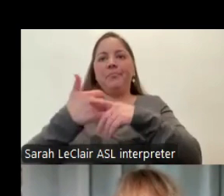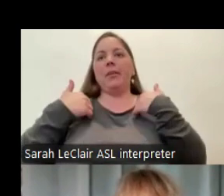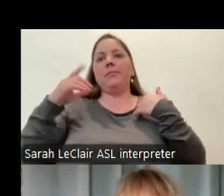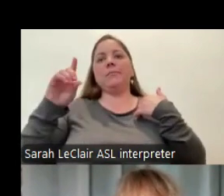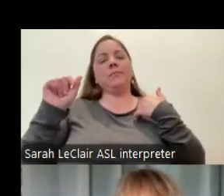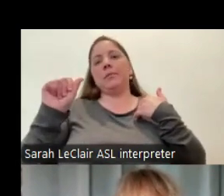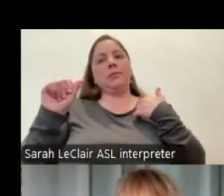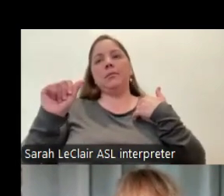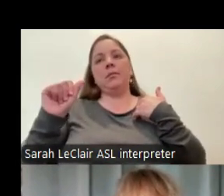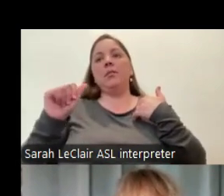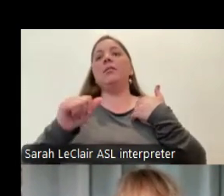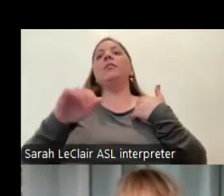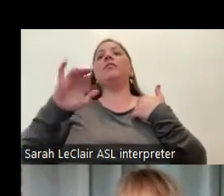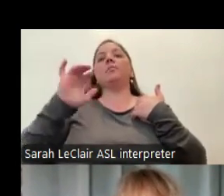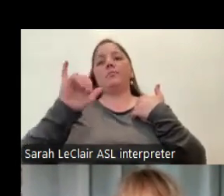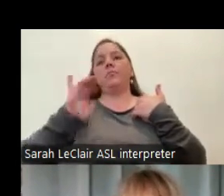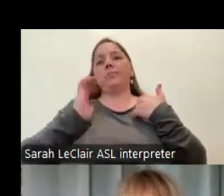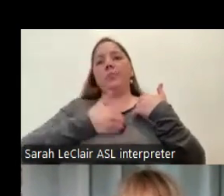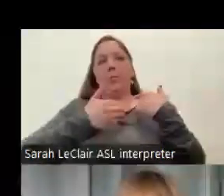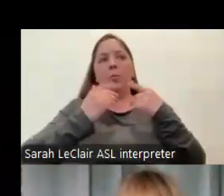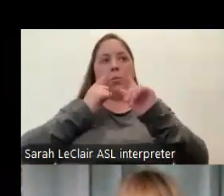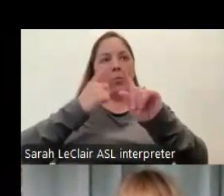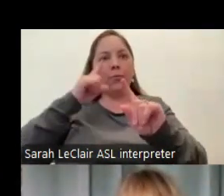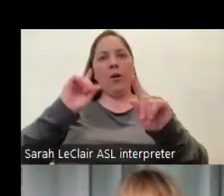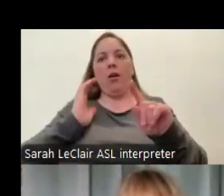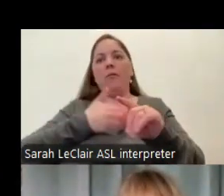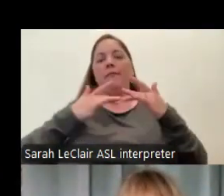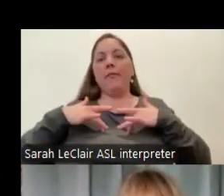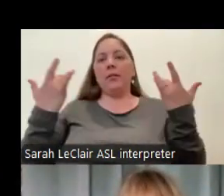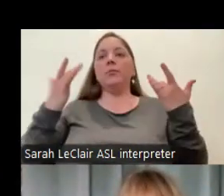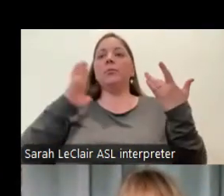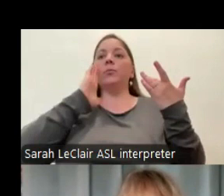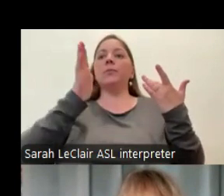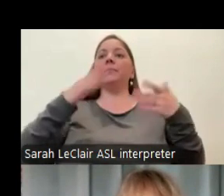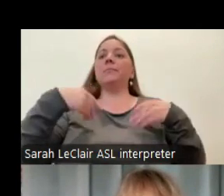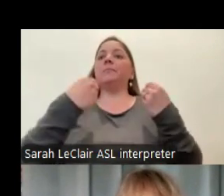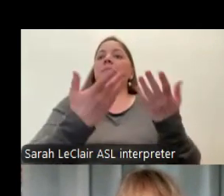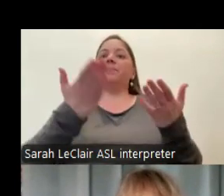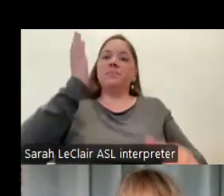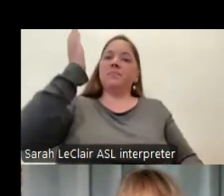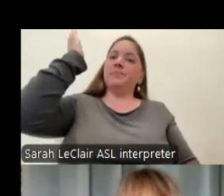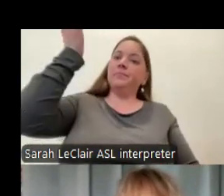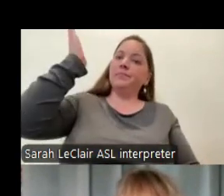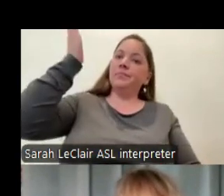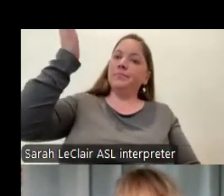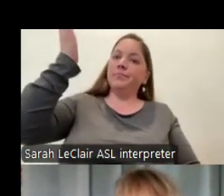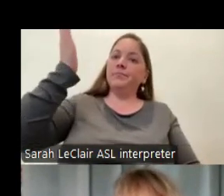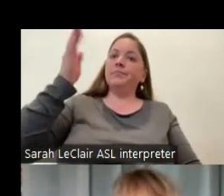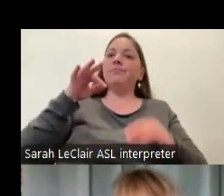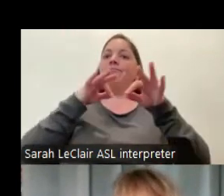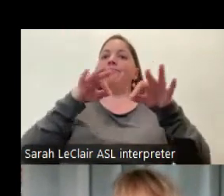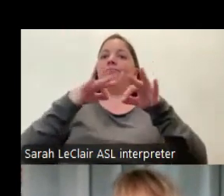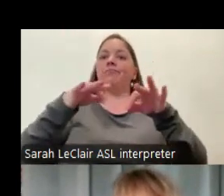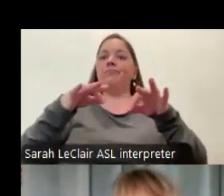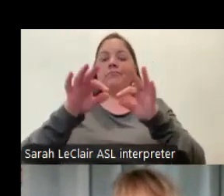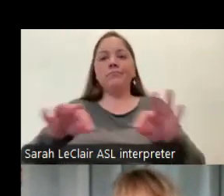as another part of our event, we will be giving presentations on the importance of mental health